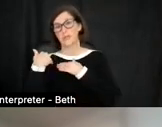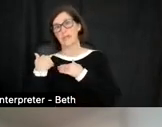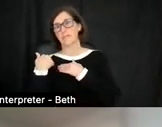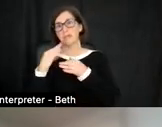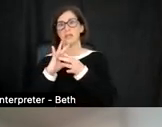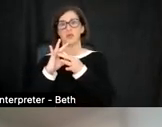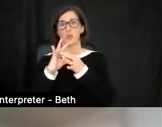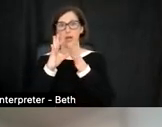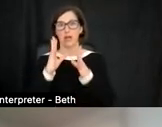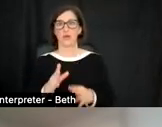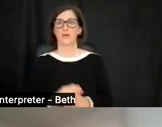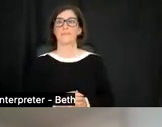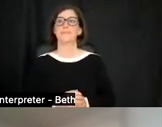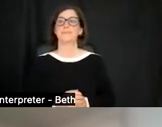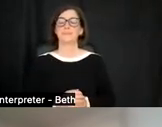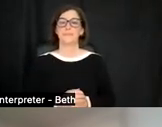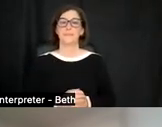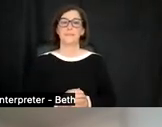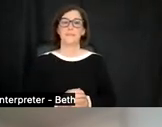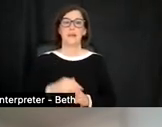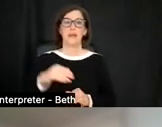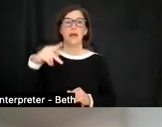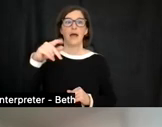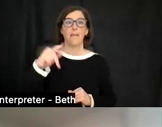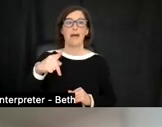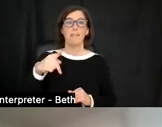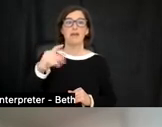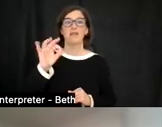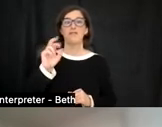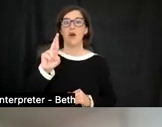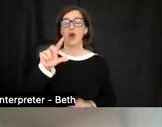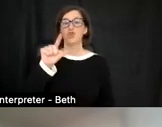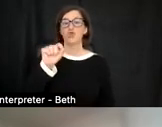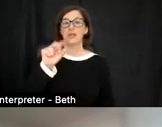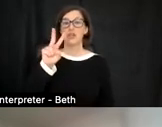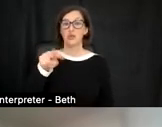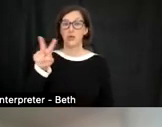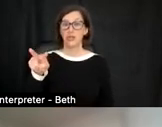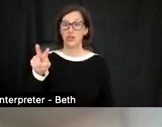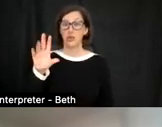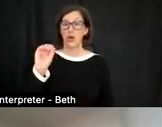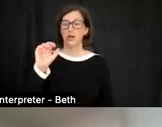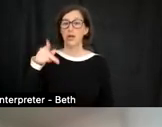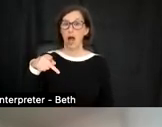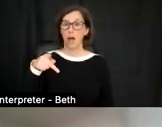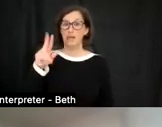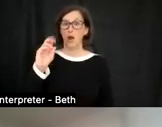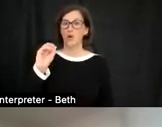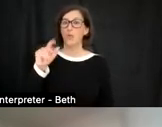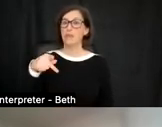coordinator. The PEPFAR 2022 COP and ROP